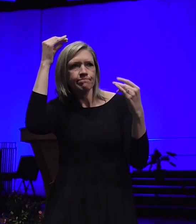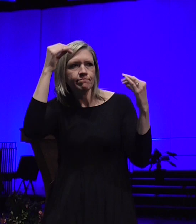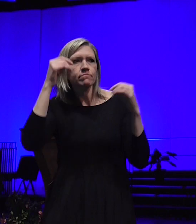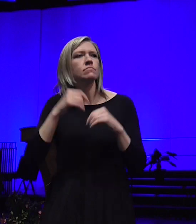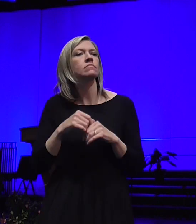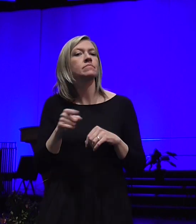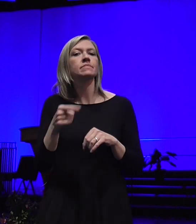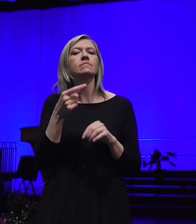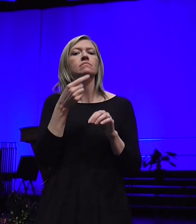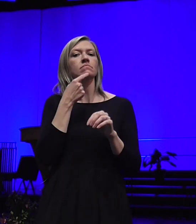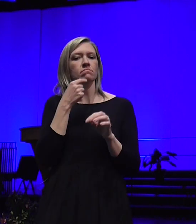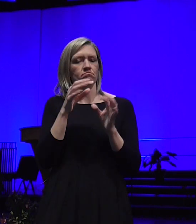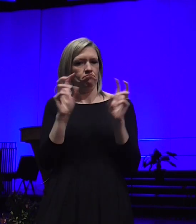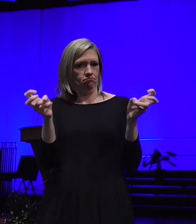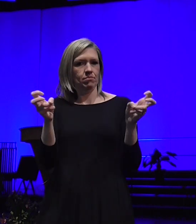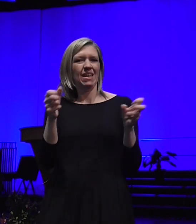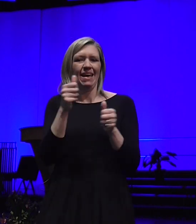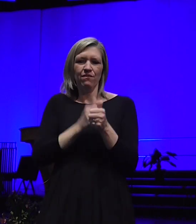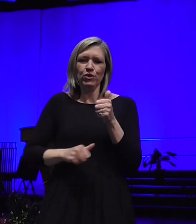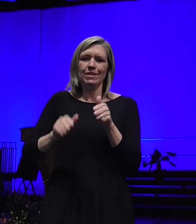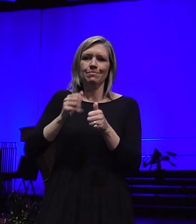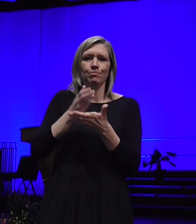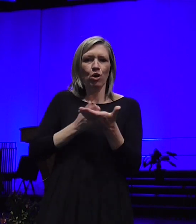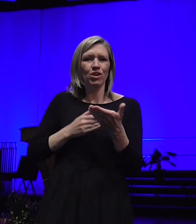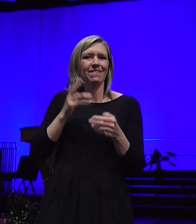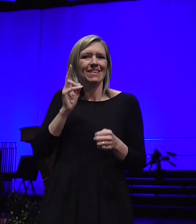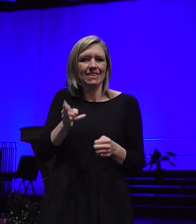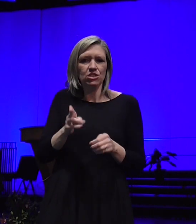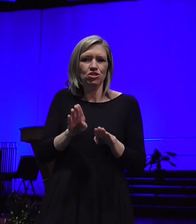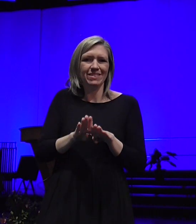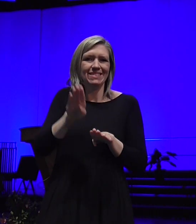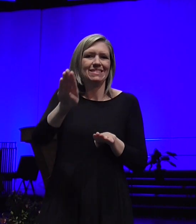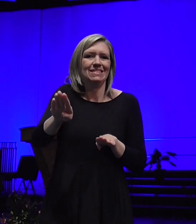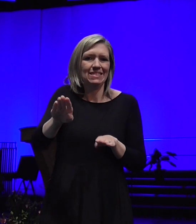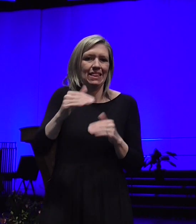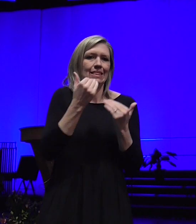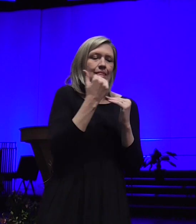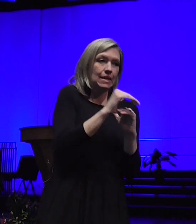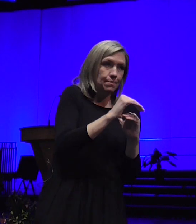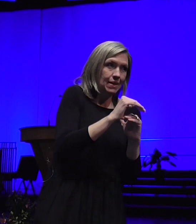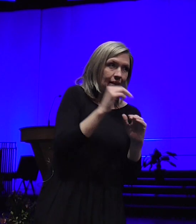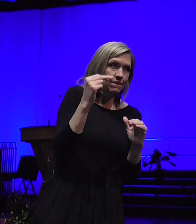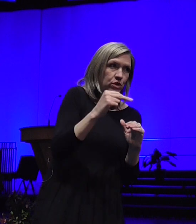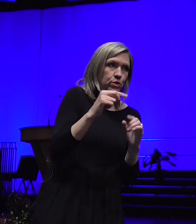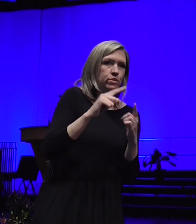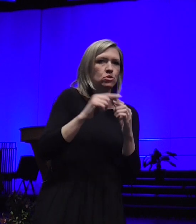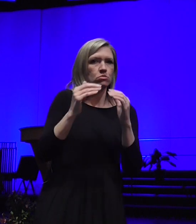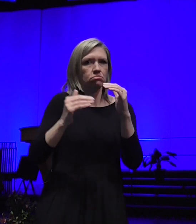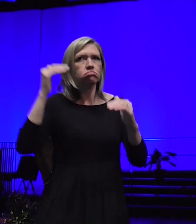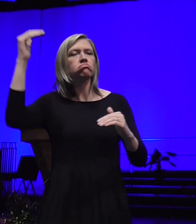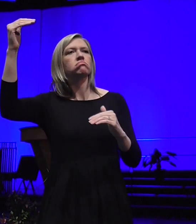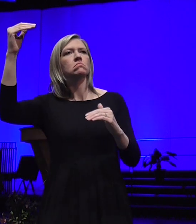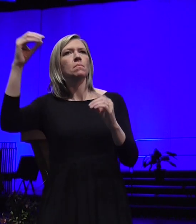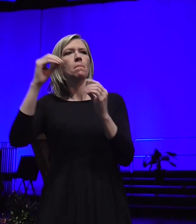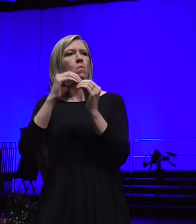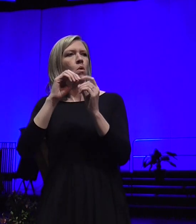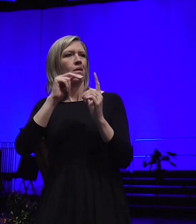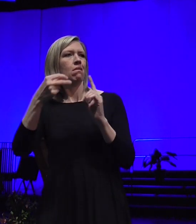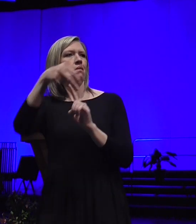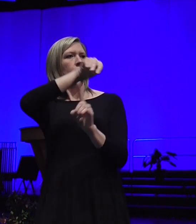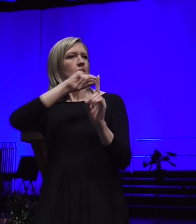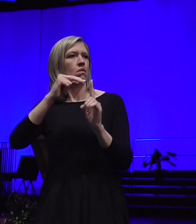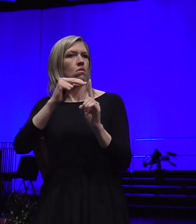He said, every step in our history has been a step away from a limited point of view to a larger, more inclusive point of view.